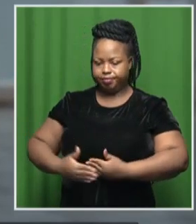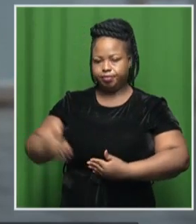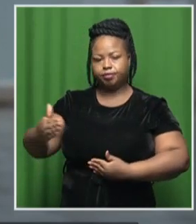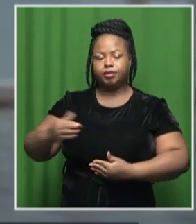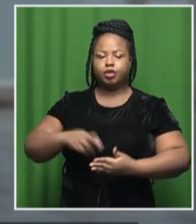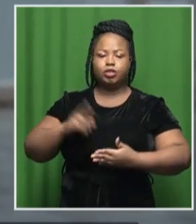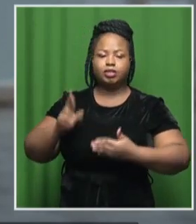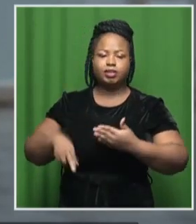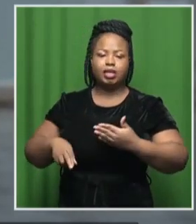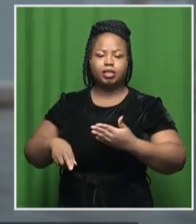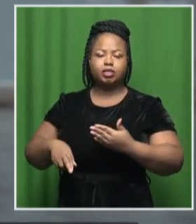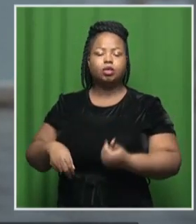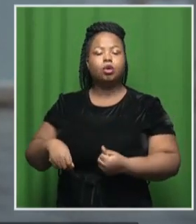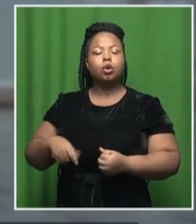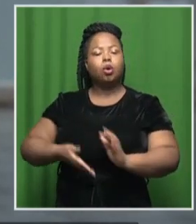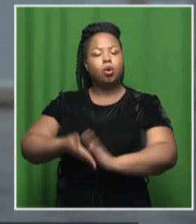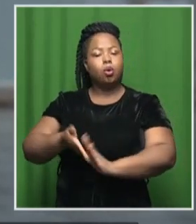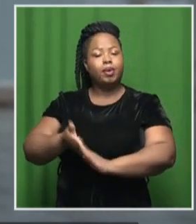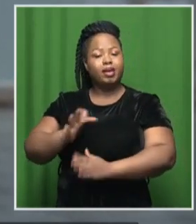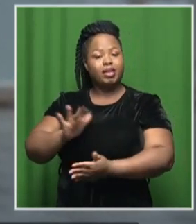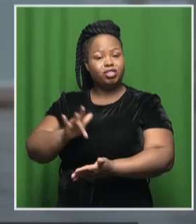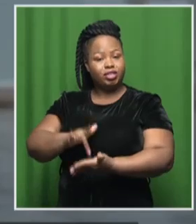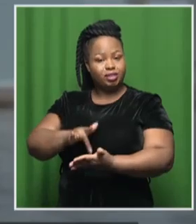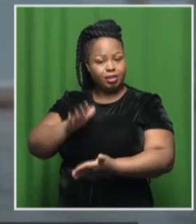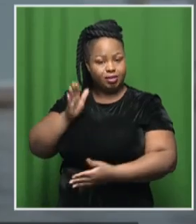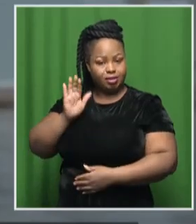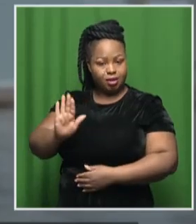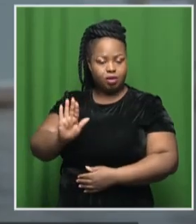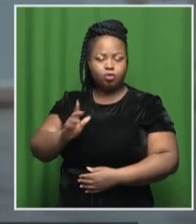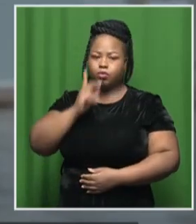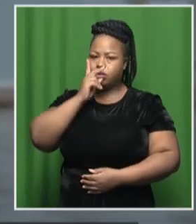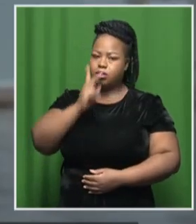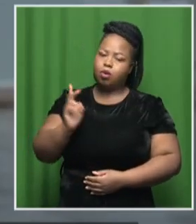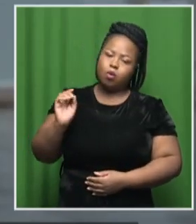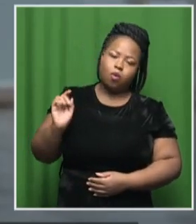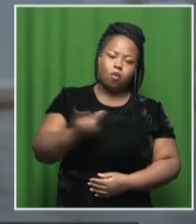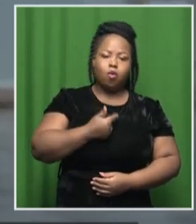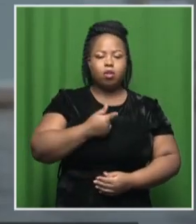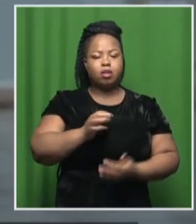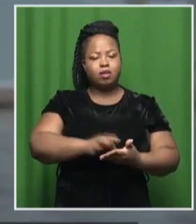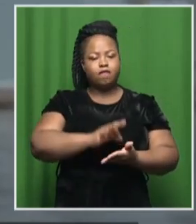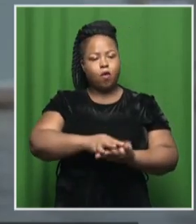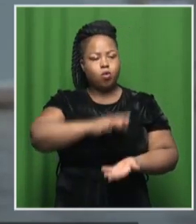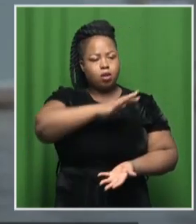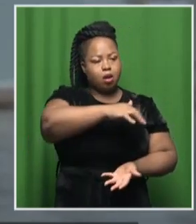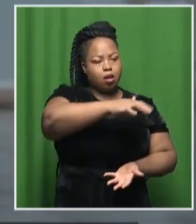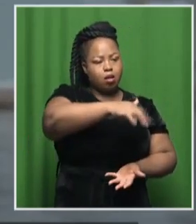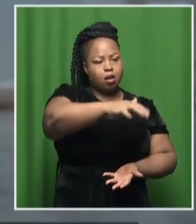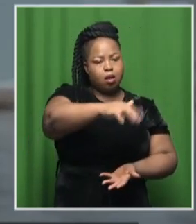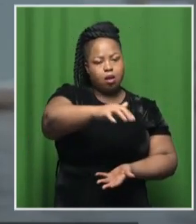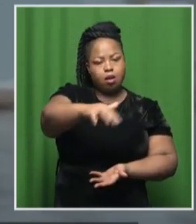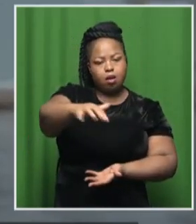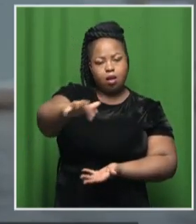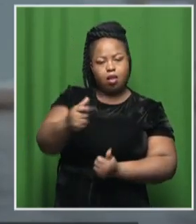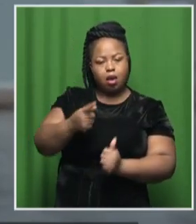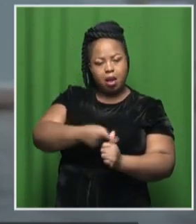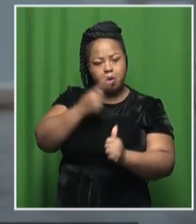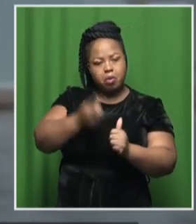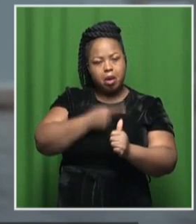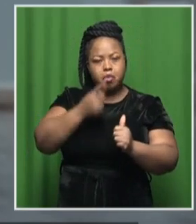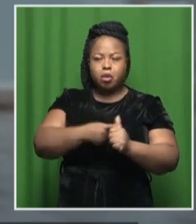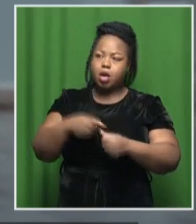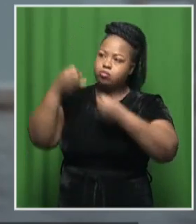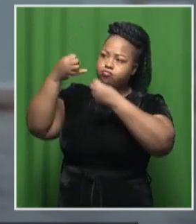the Results Operations Centre, and this is where you will see all of the votes being collated and all of the parties watching those screens,